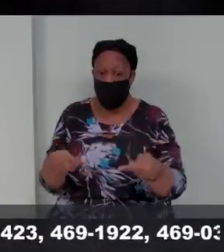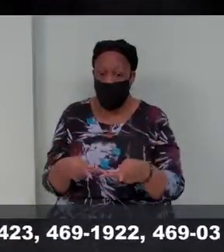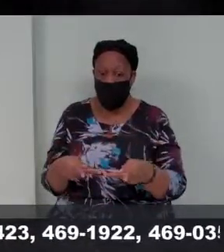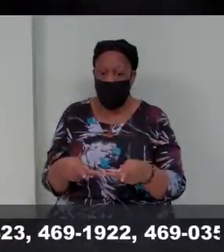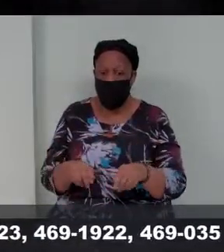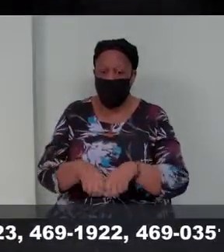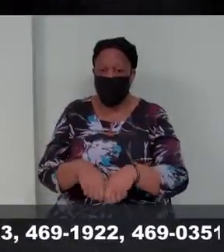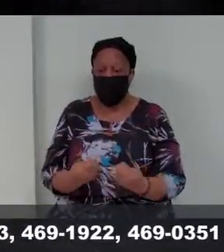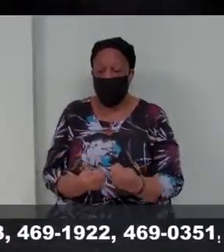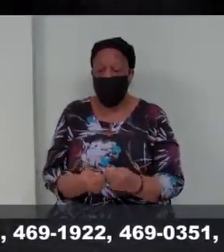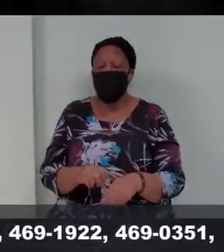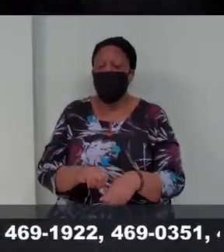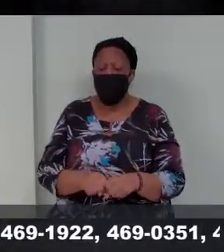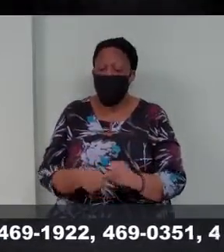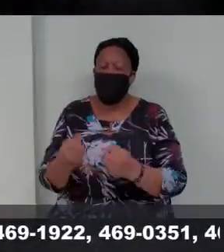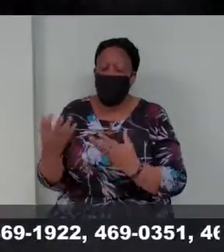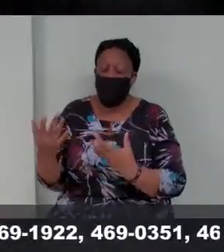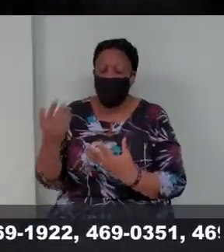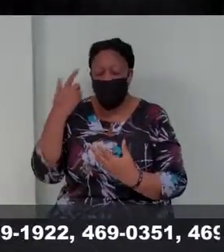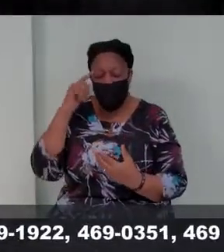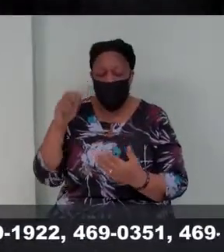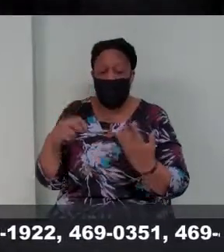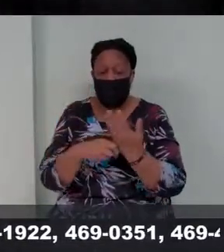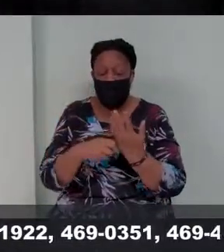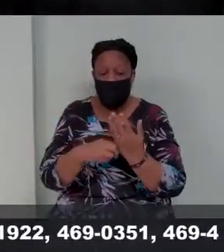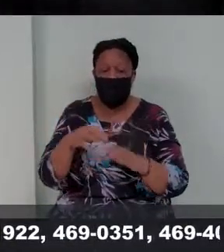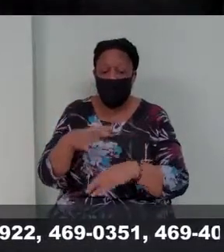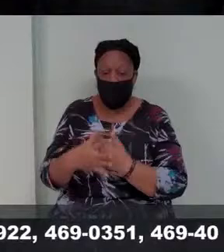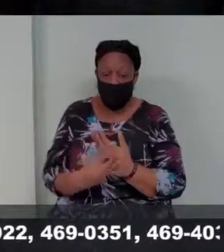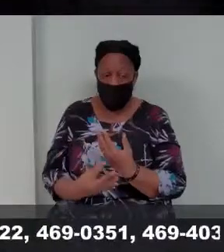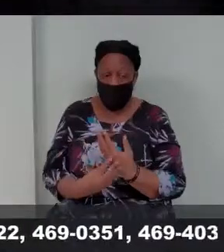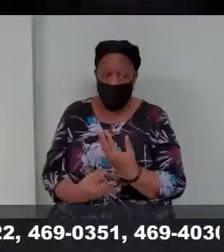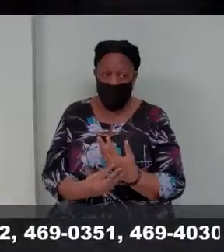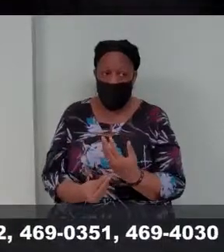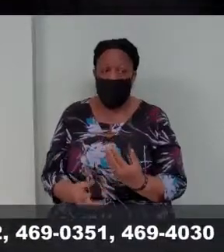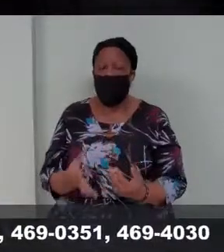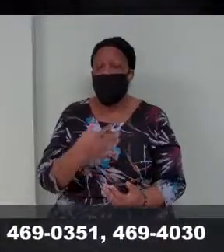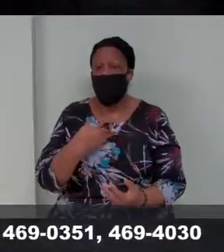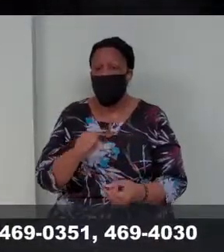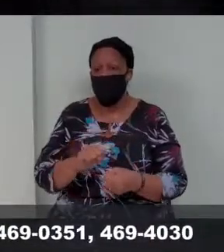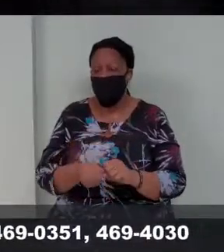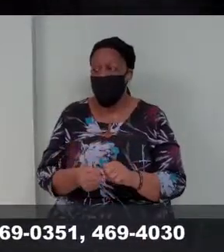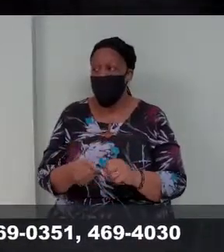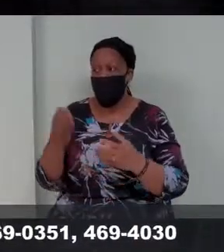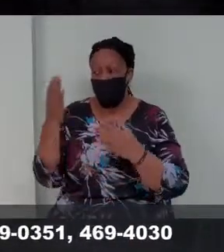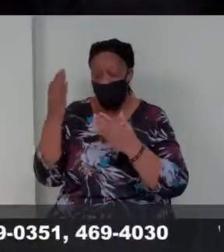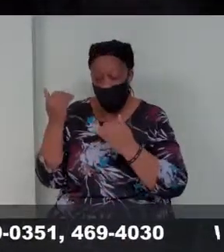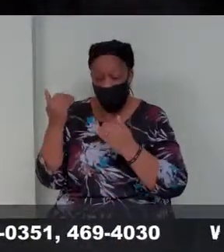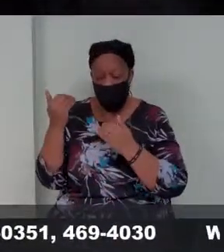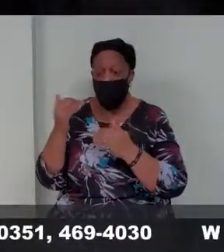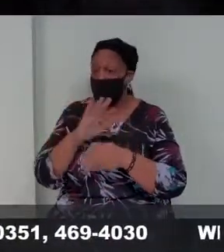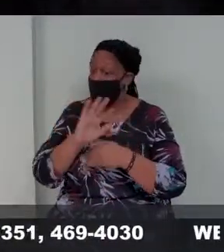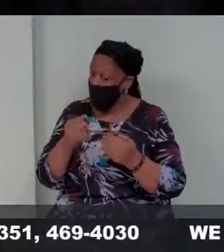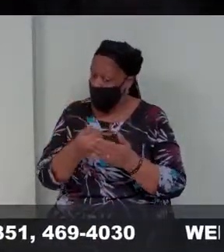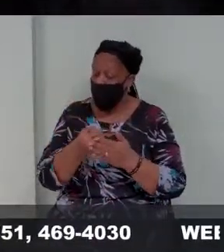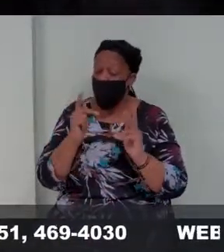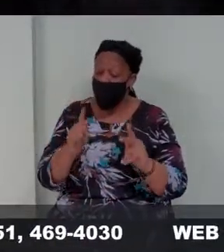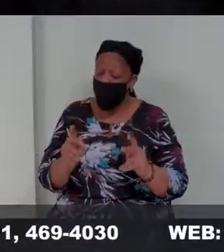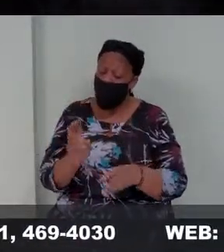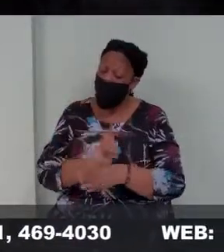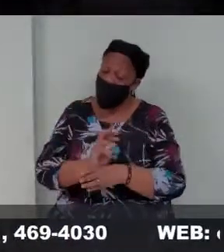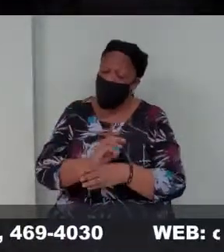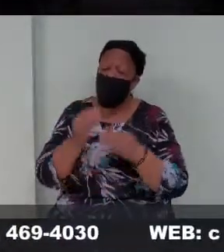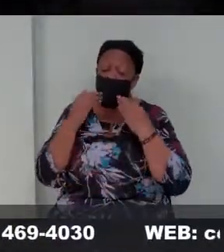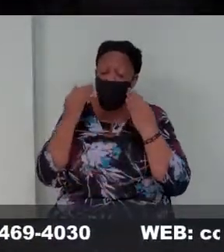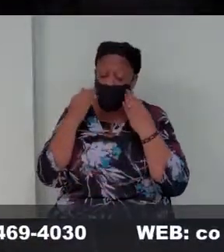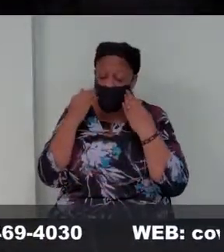to issue. Now, we are not looking forward to doing it. We hope that persons would wear the mask so that we don't have to issue anybody any ticket, because issuing